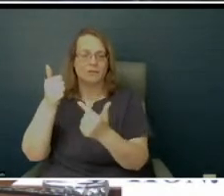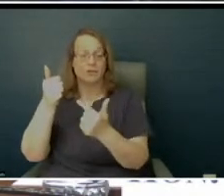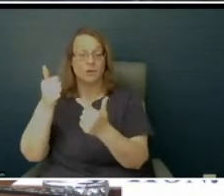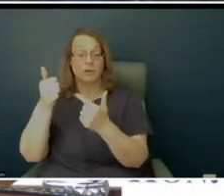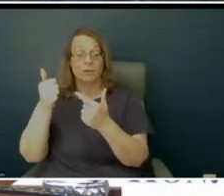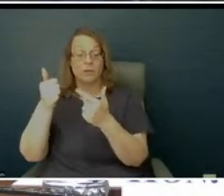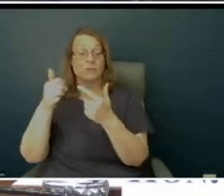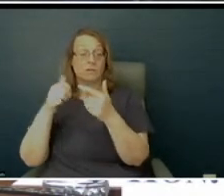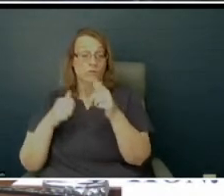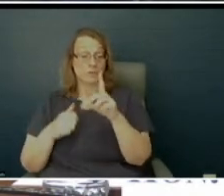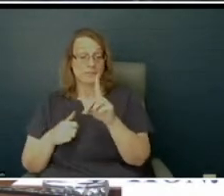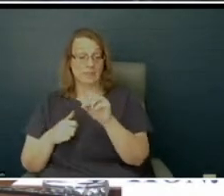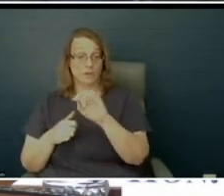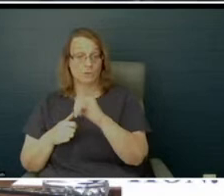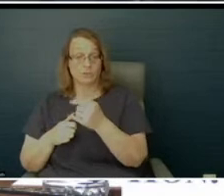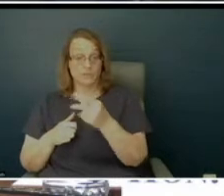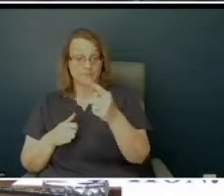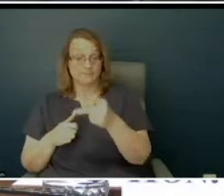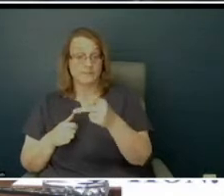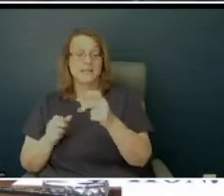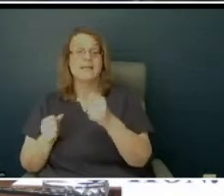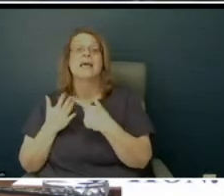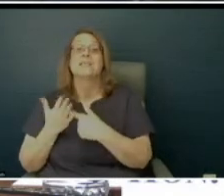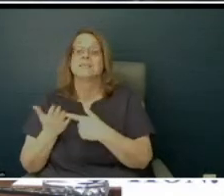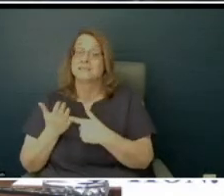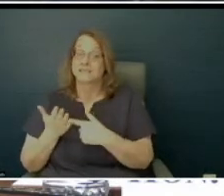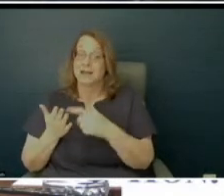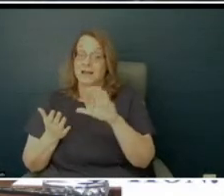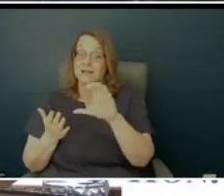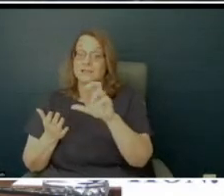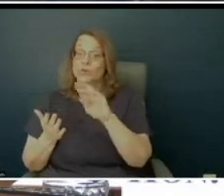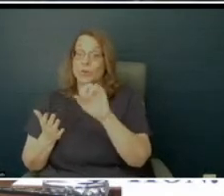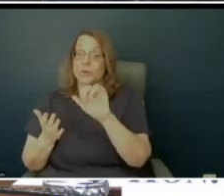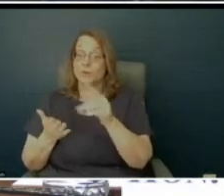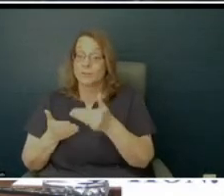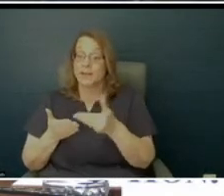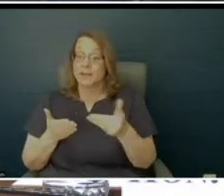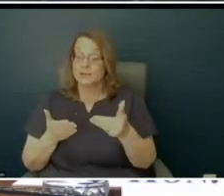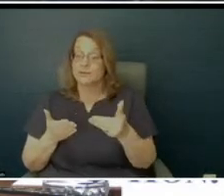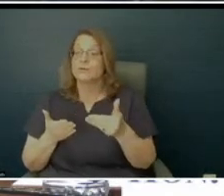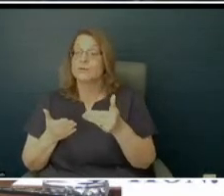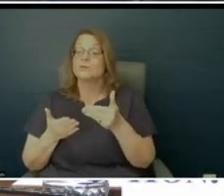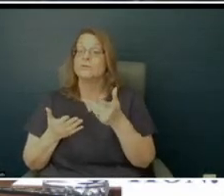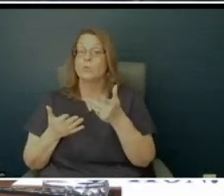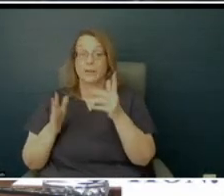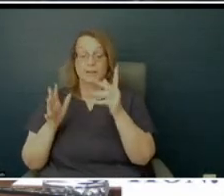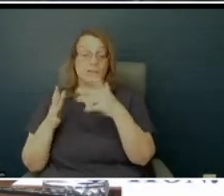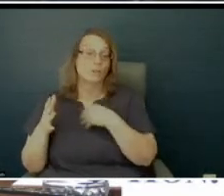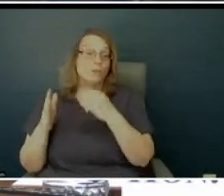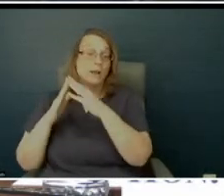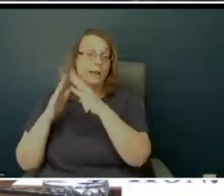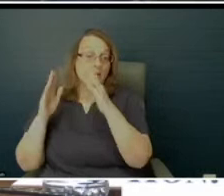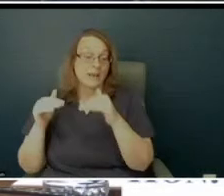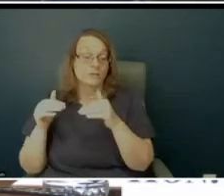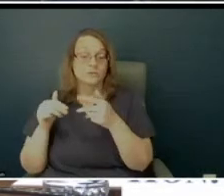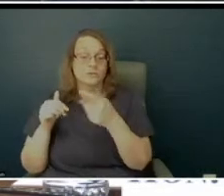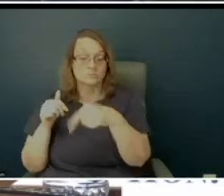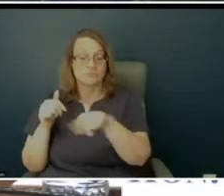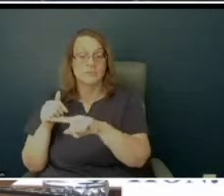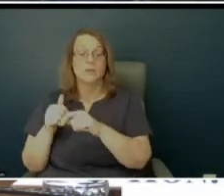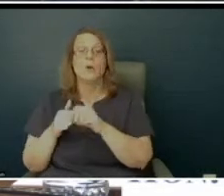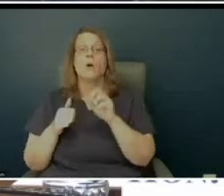have conversations about criminal matters with the White House, or the Attorney General and the Deputy